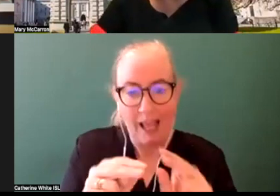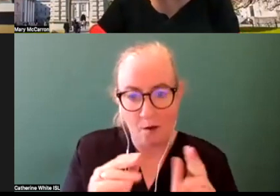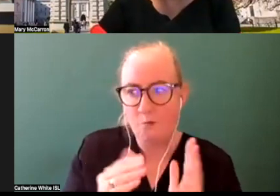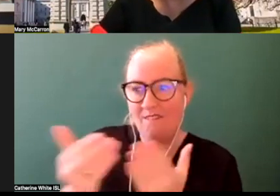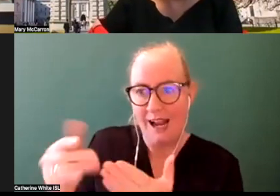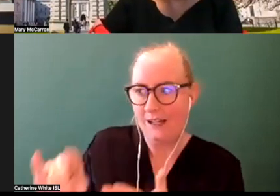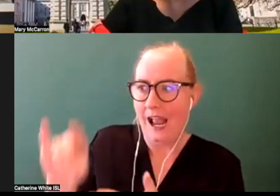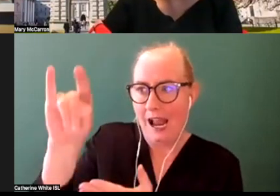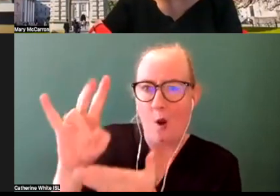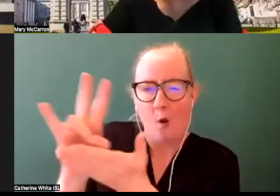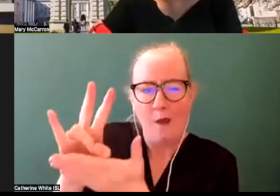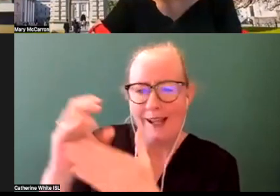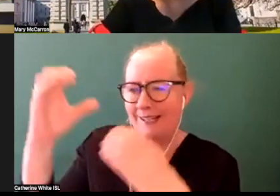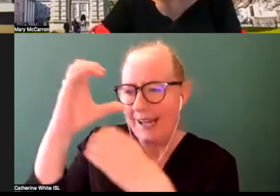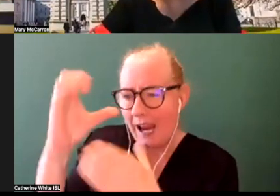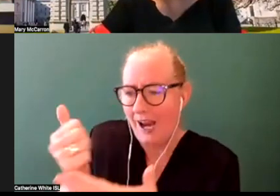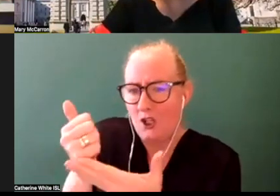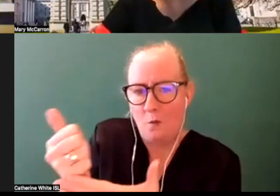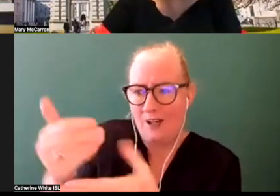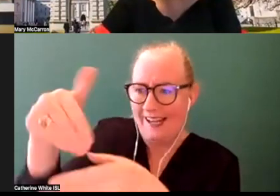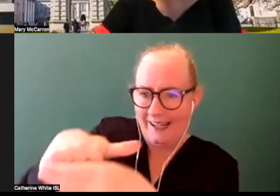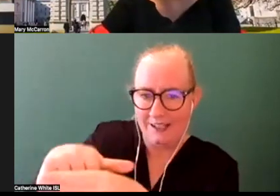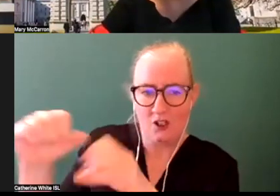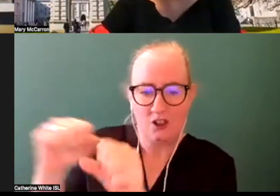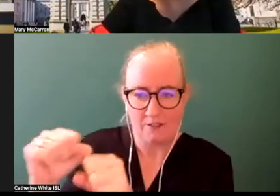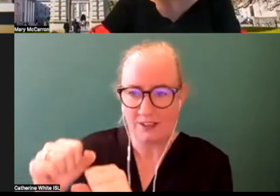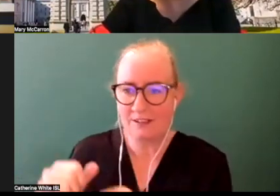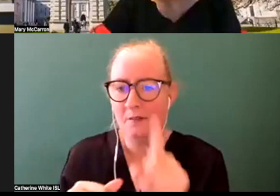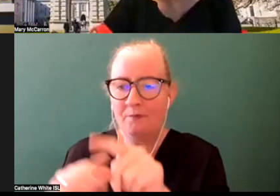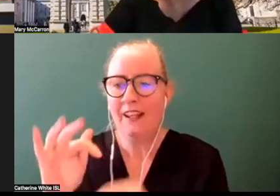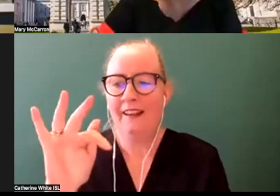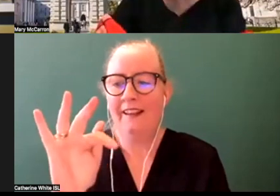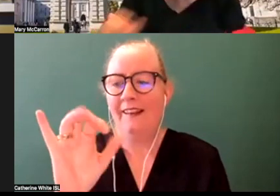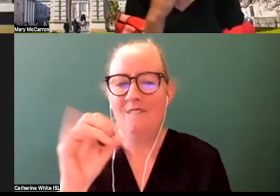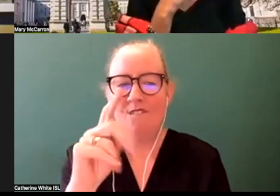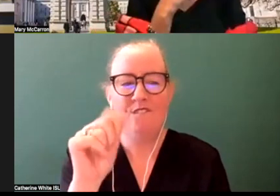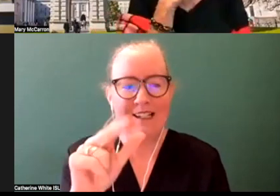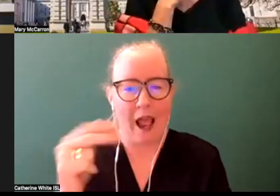quality care and support to the person. Can I come in there, Rose, if you don't mind, very briefly?